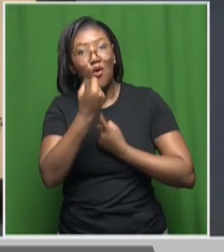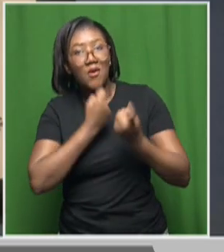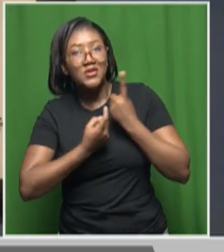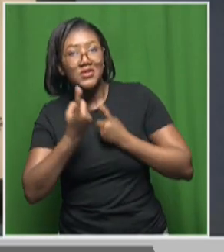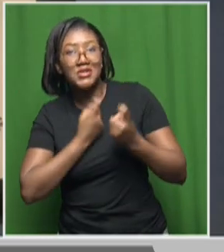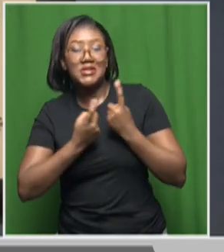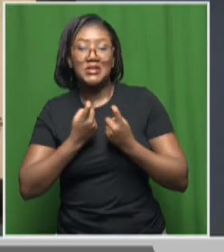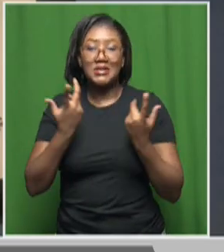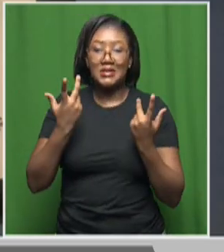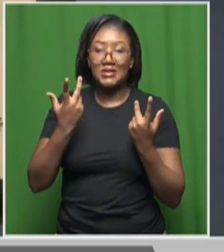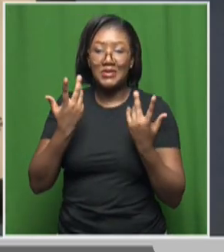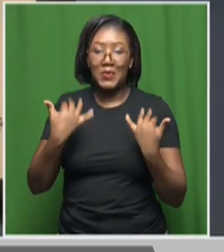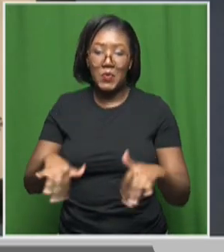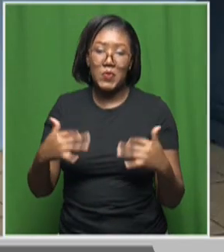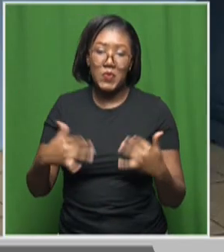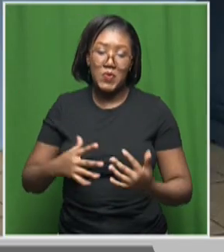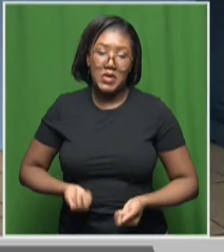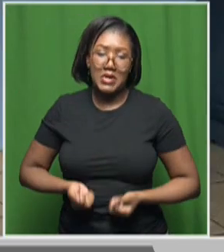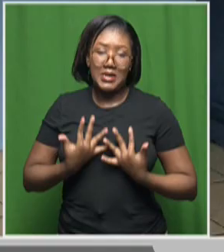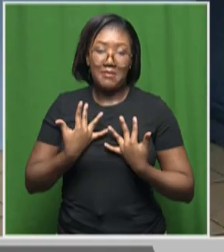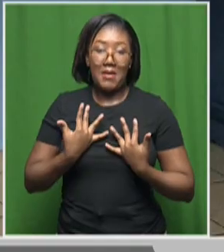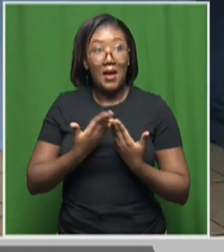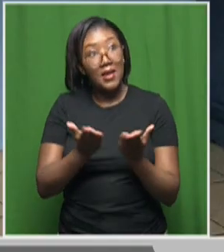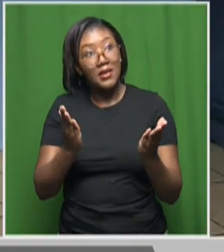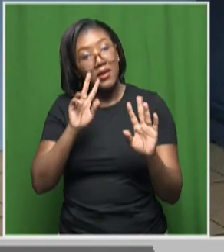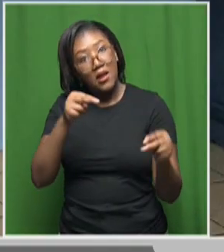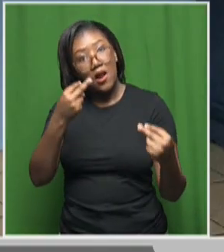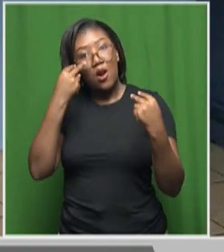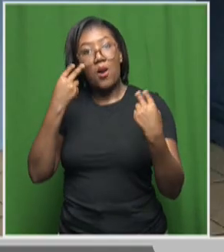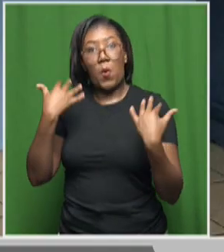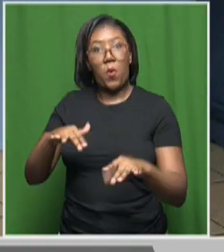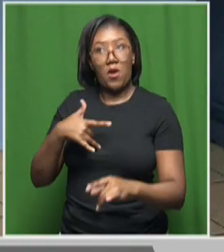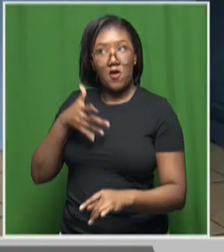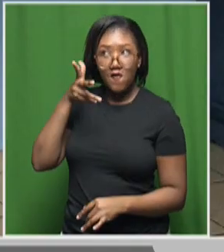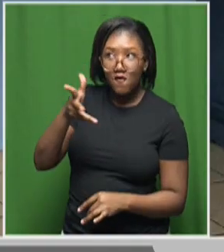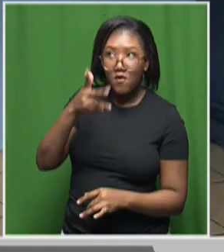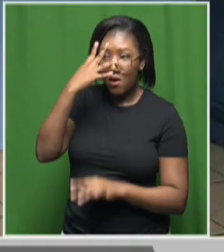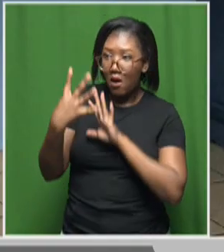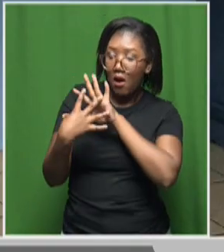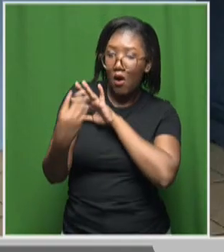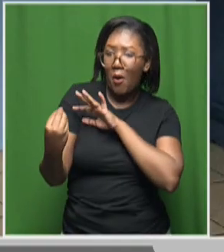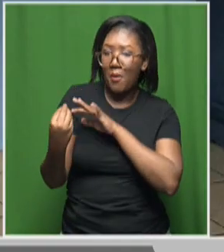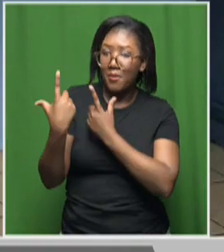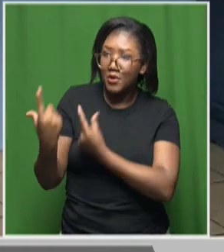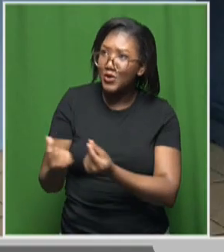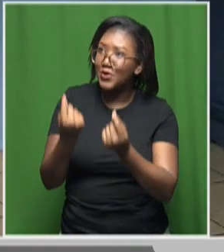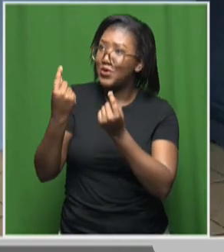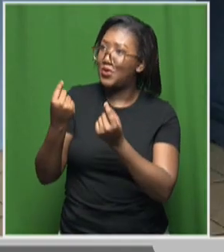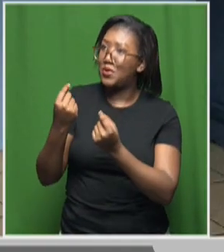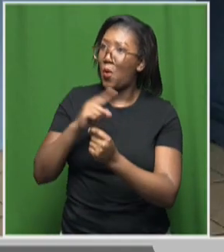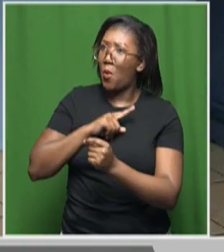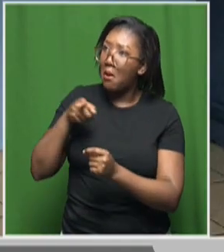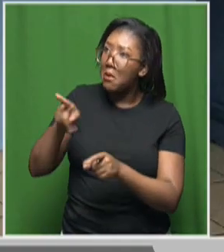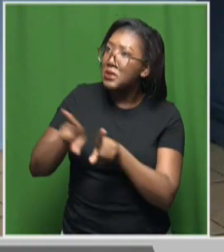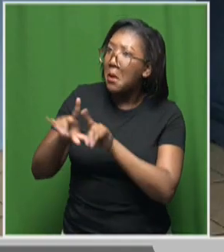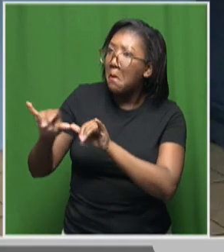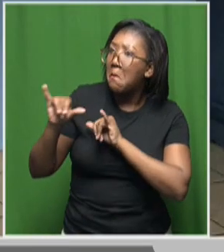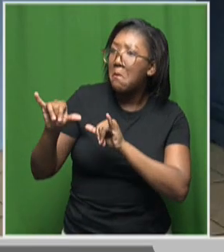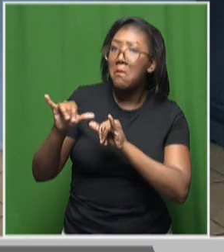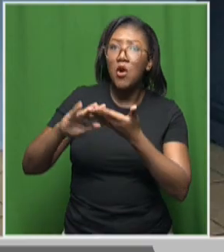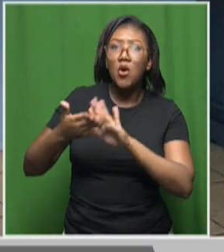things, and I think it's quite inspiring as well for them, seeing someone that lives within the community,